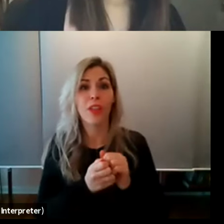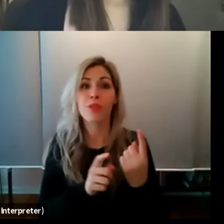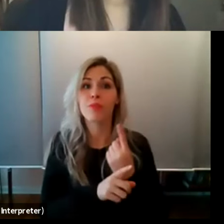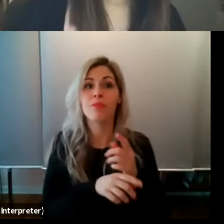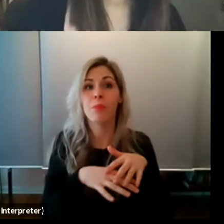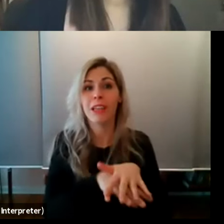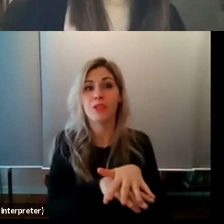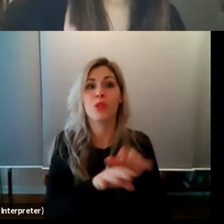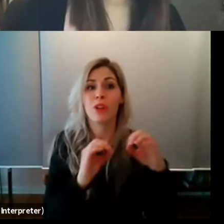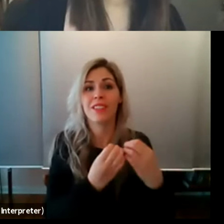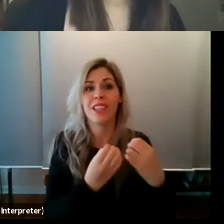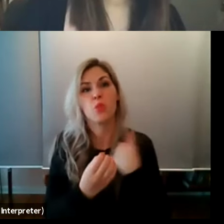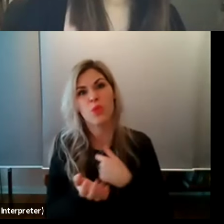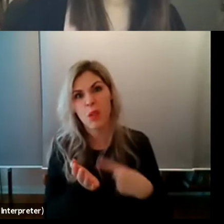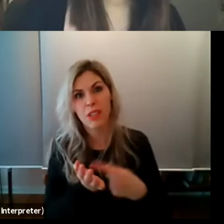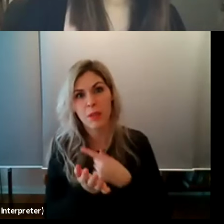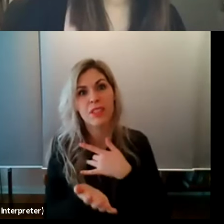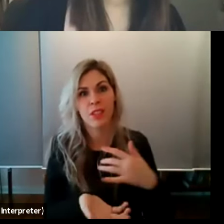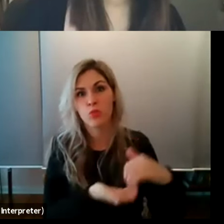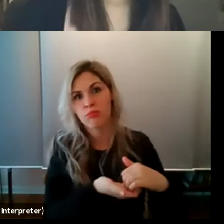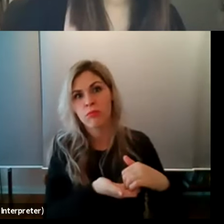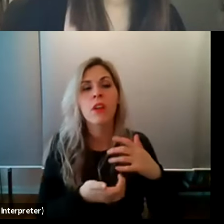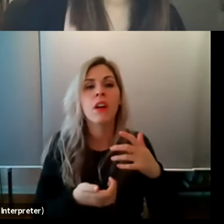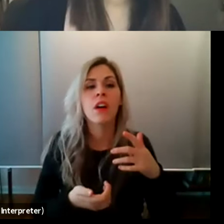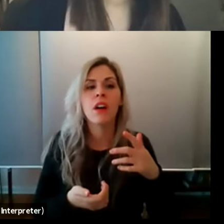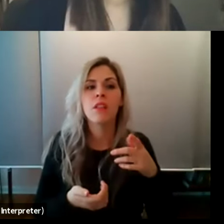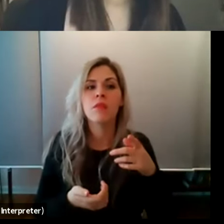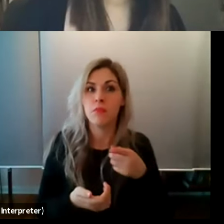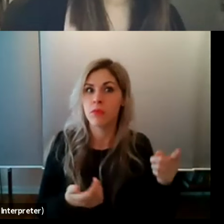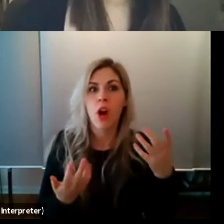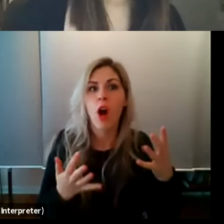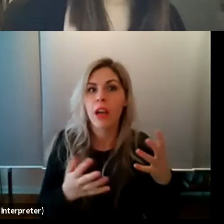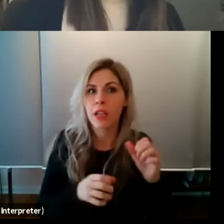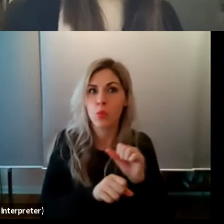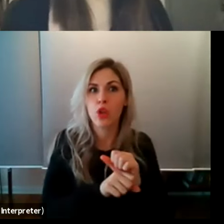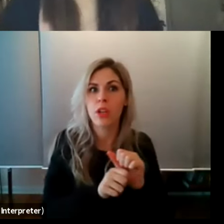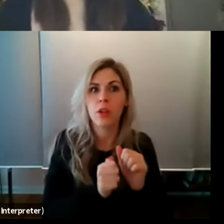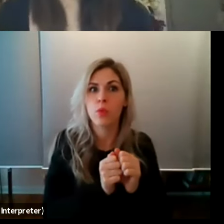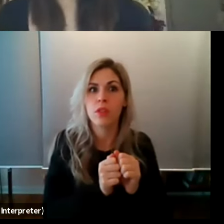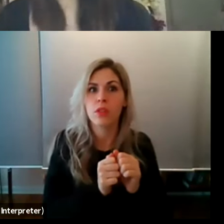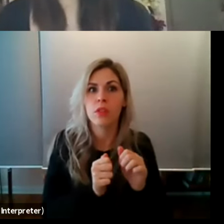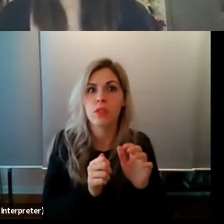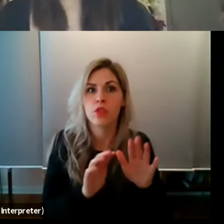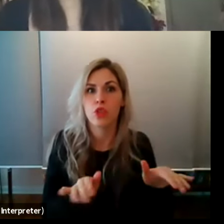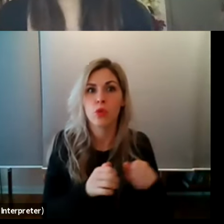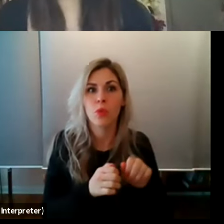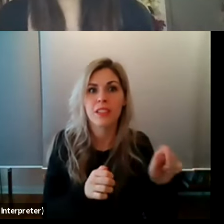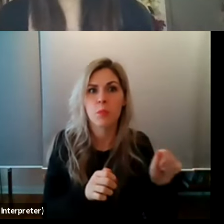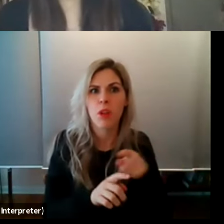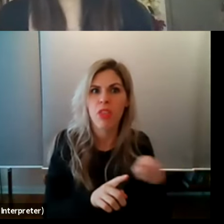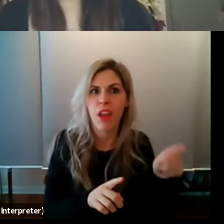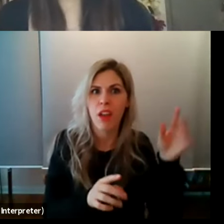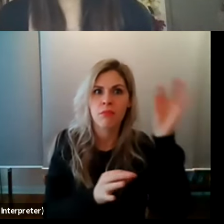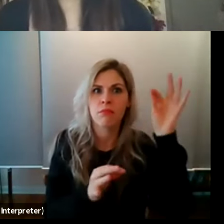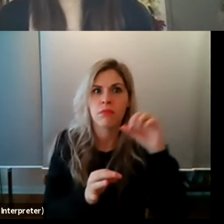consortium, we sometimes find that they, are already working with children with disabilities that they didn't know, because